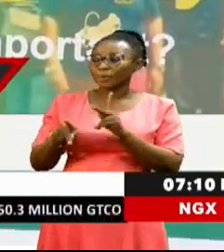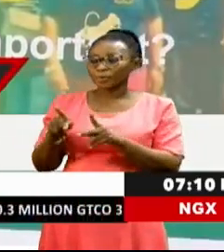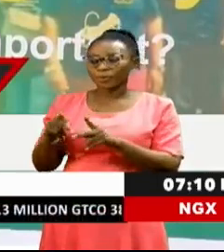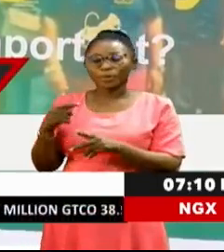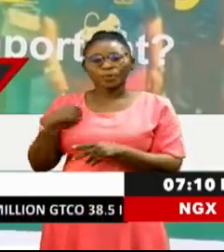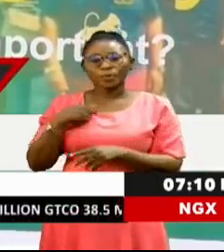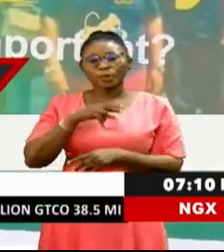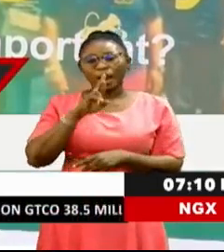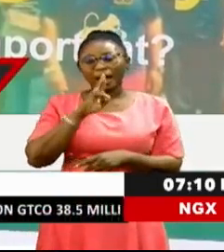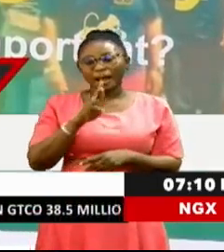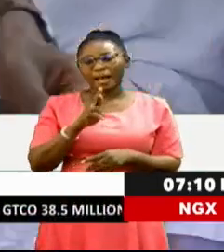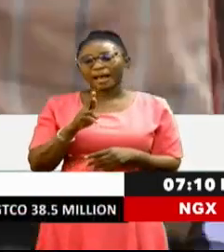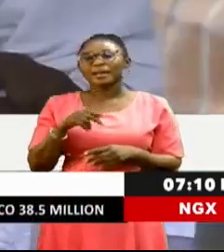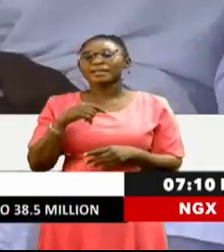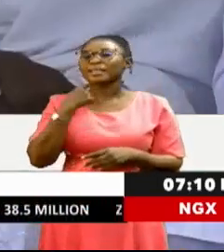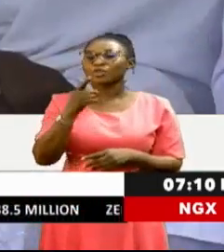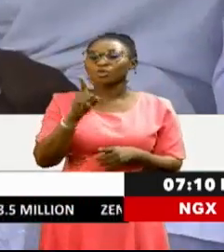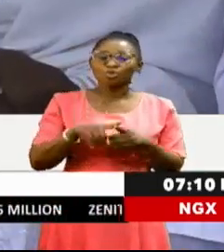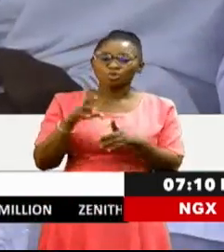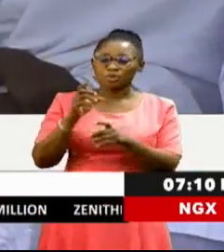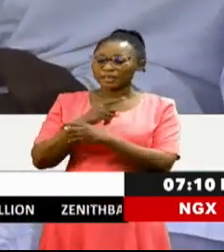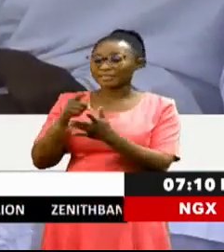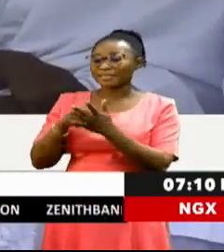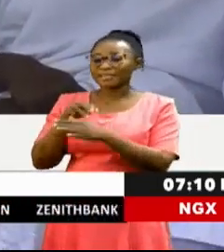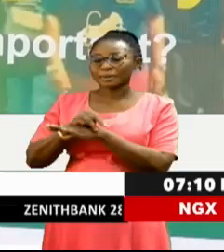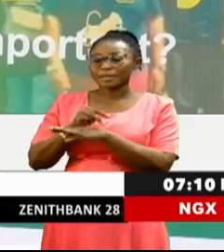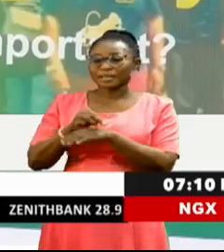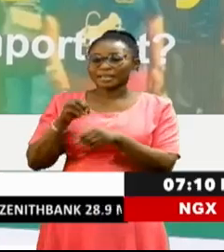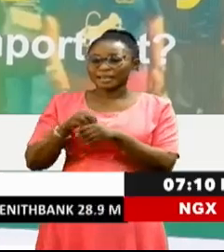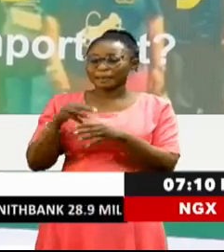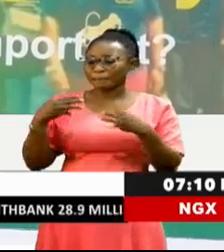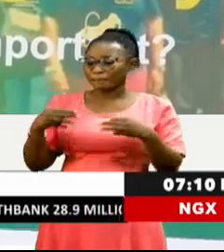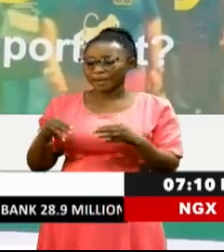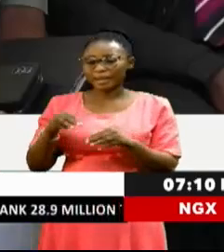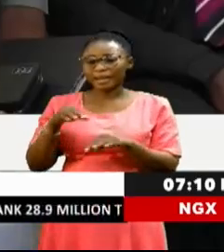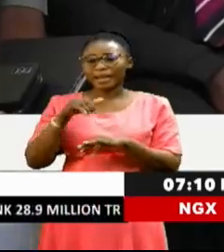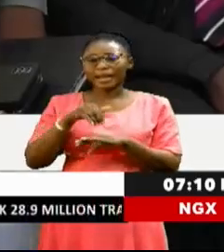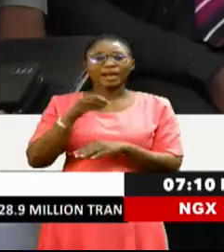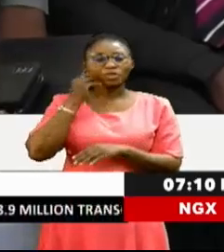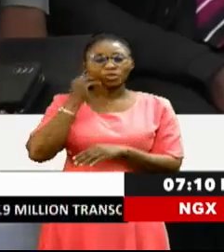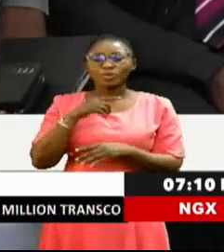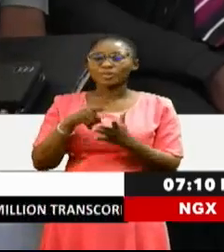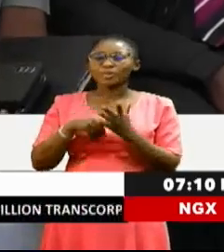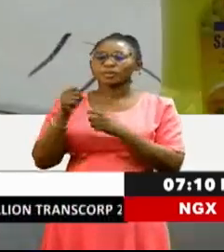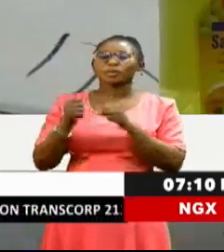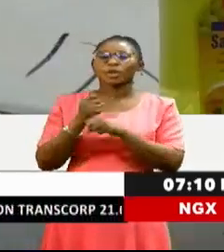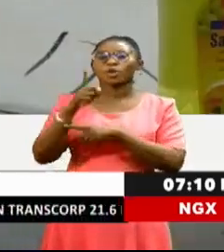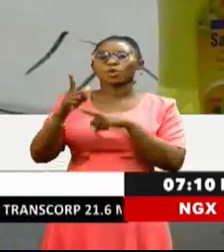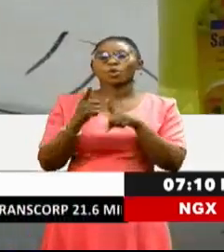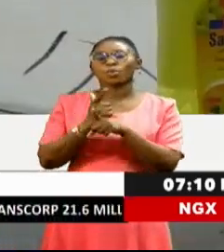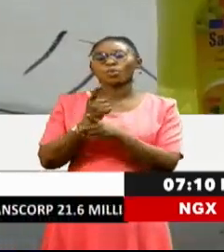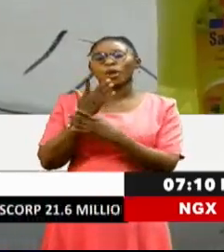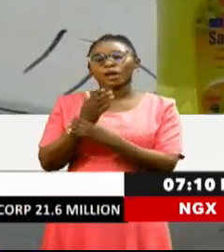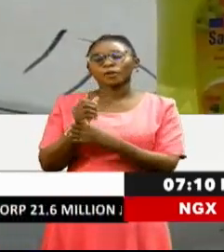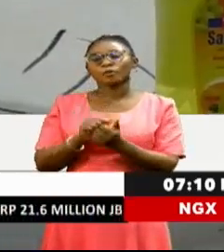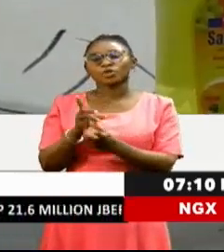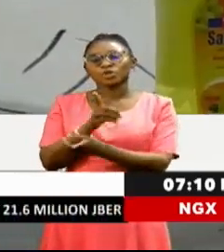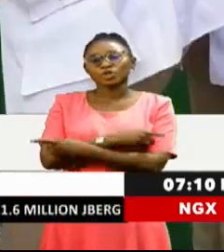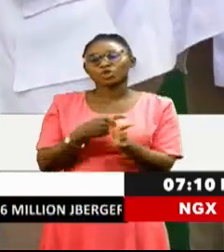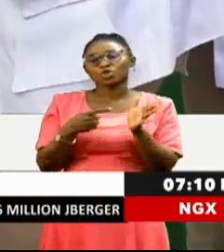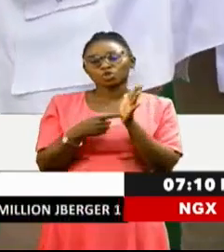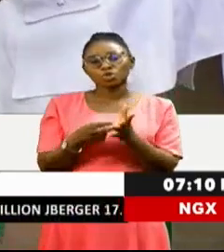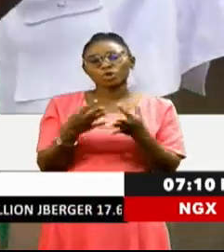are going to take those messages within this market, within your own homes. This year's Global Hand Washing Day reflects a